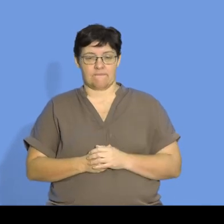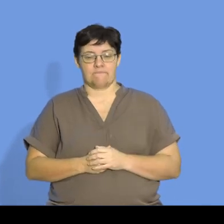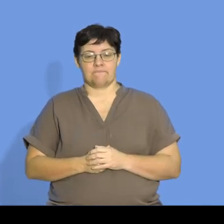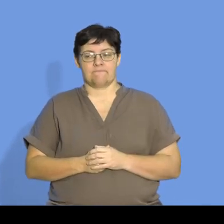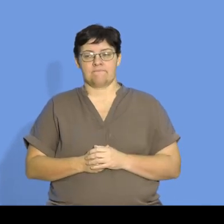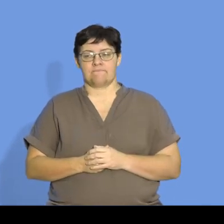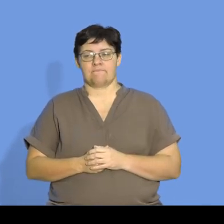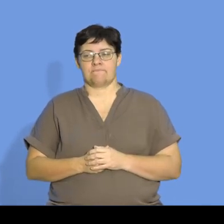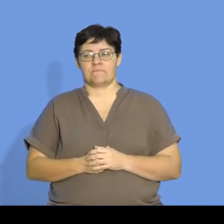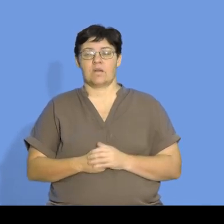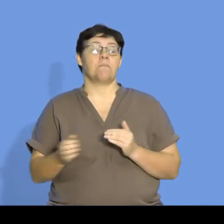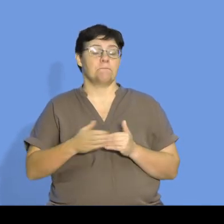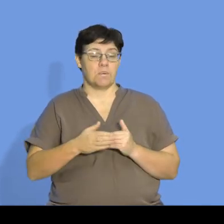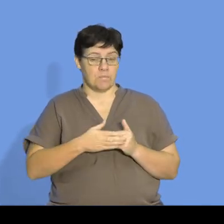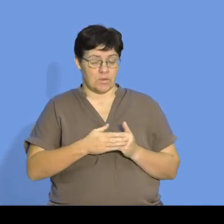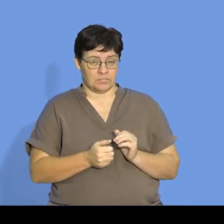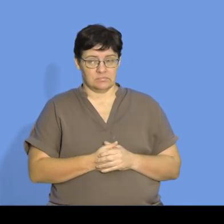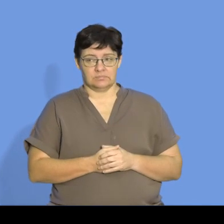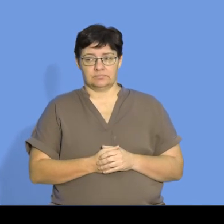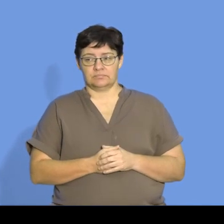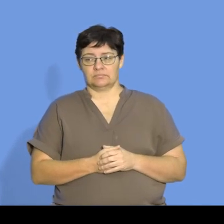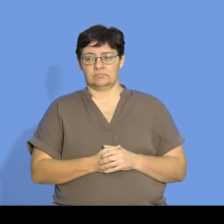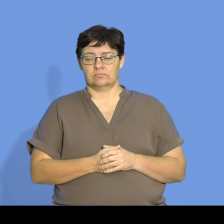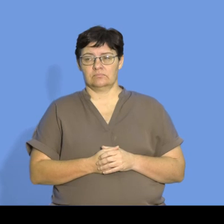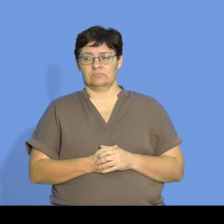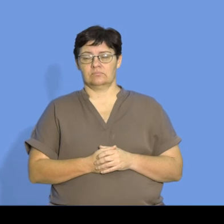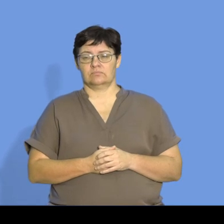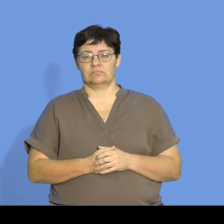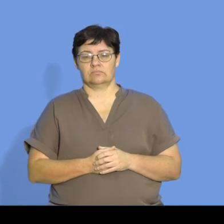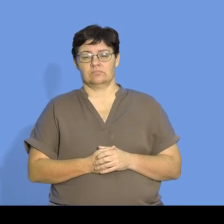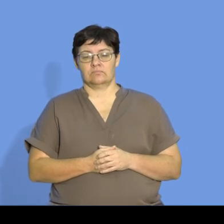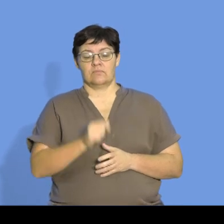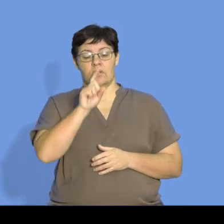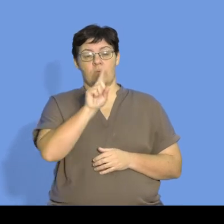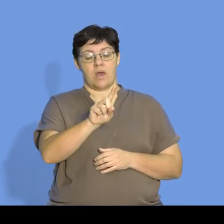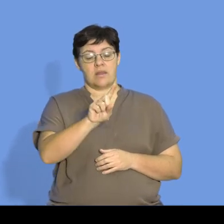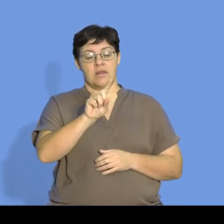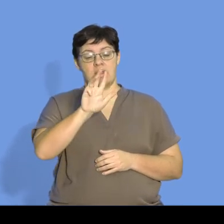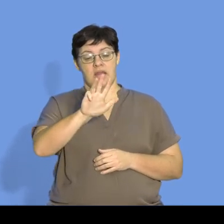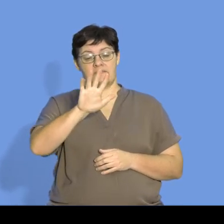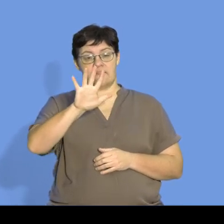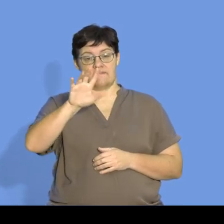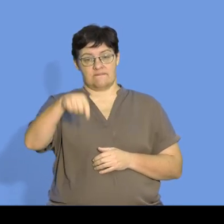67,500 gross profit. Okay, let's take that further. Let's do this one here.